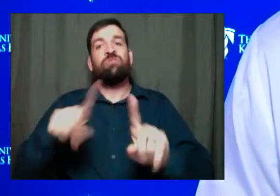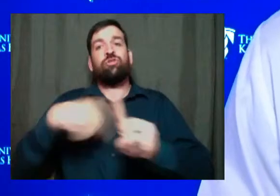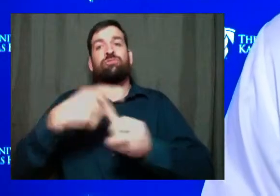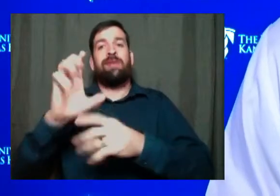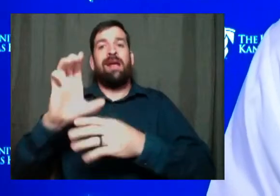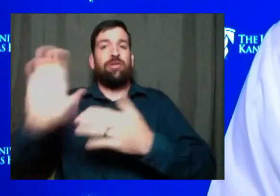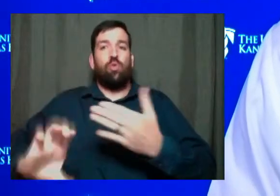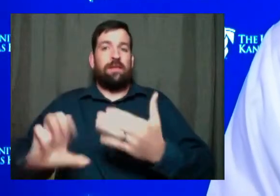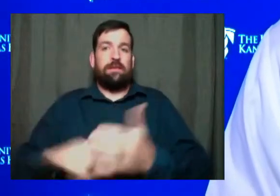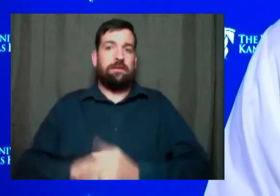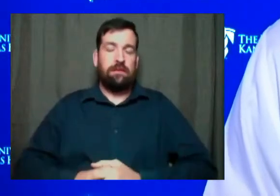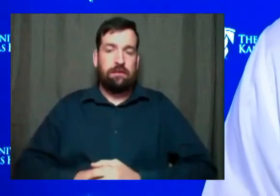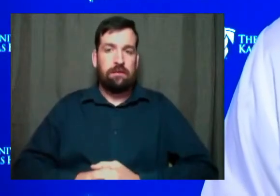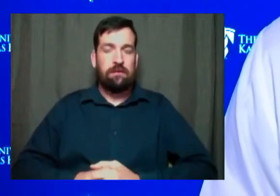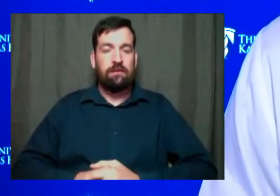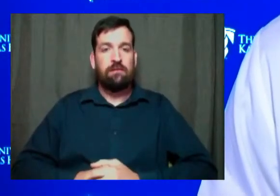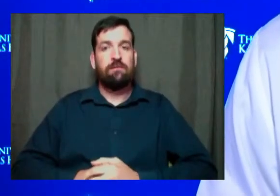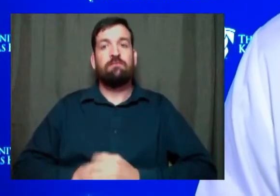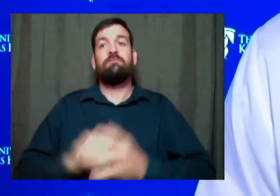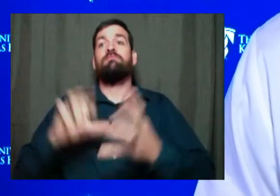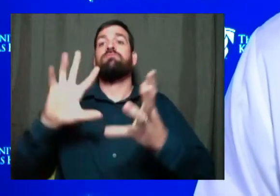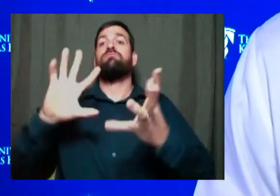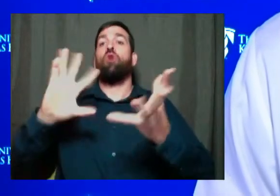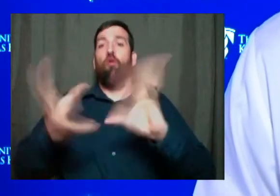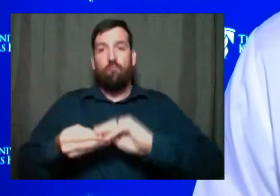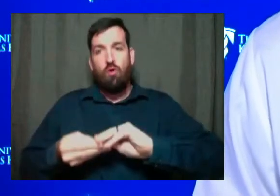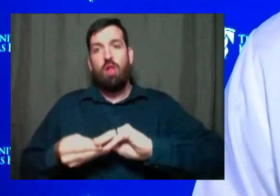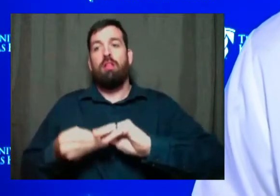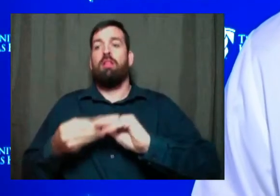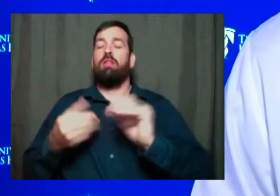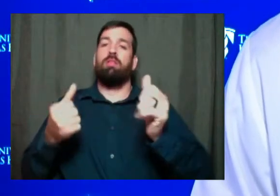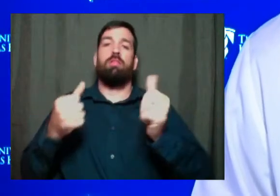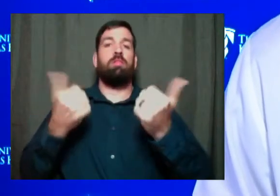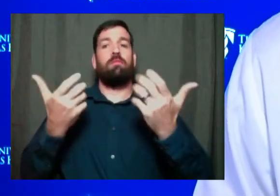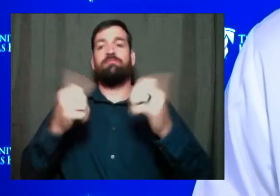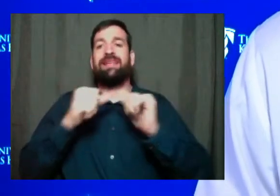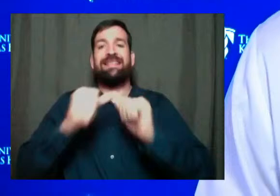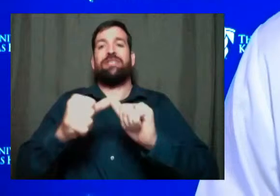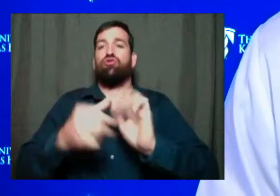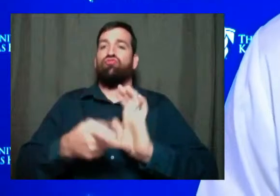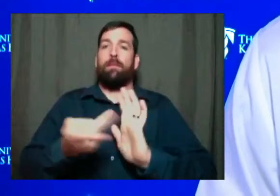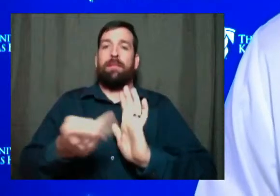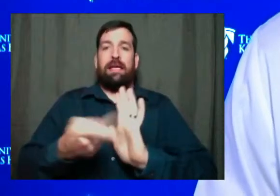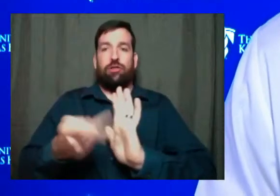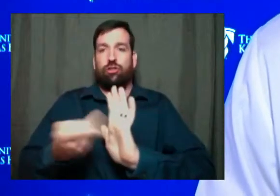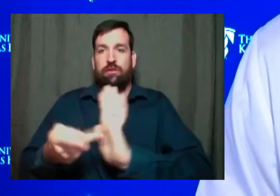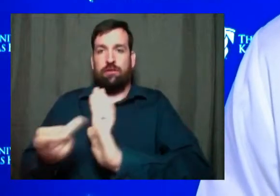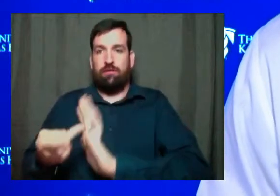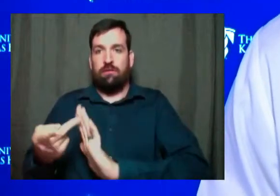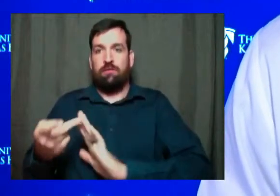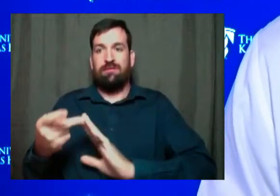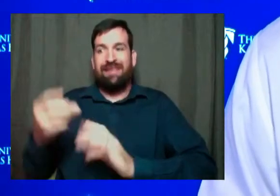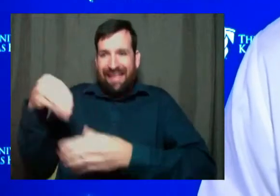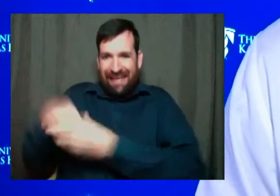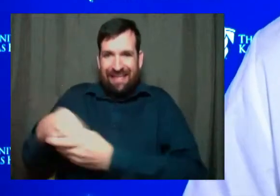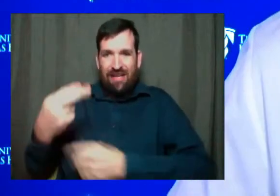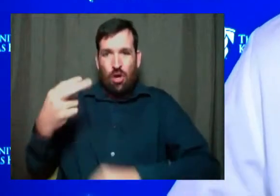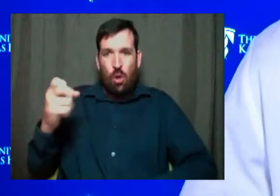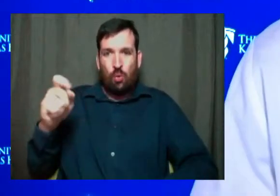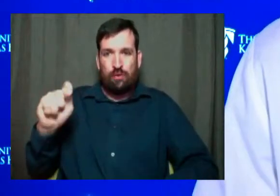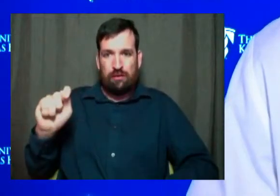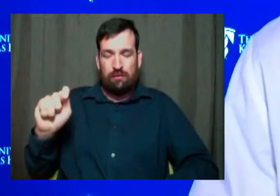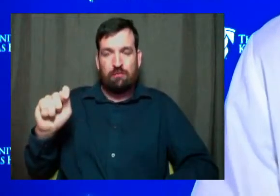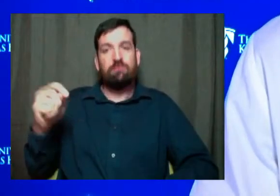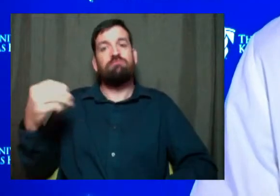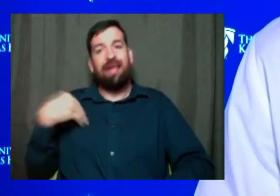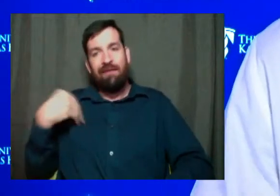just overall continued replication in hosts. You do have that in-host evolution